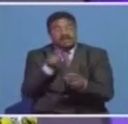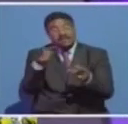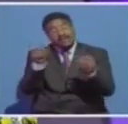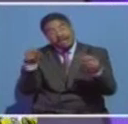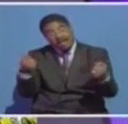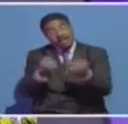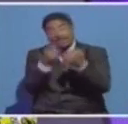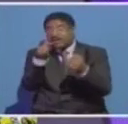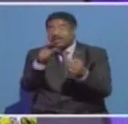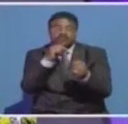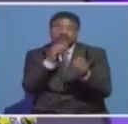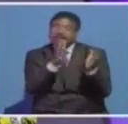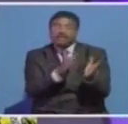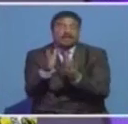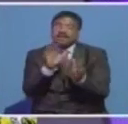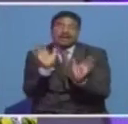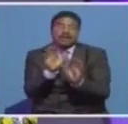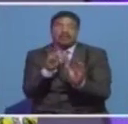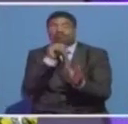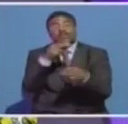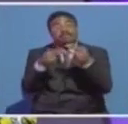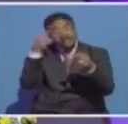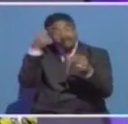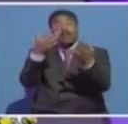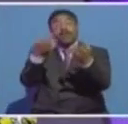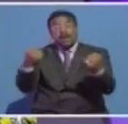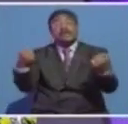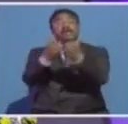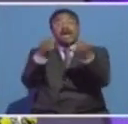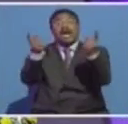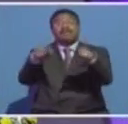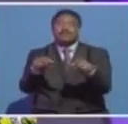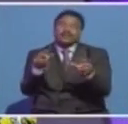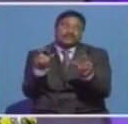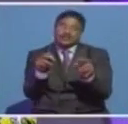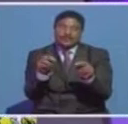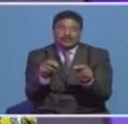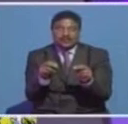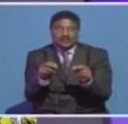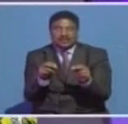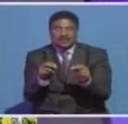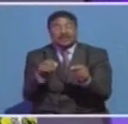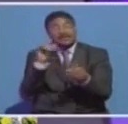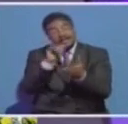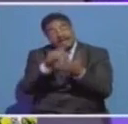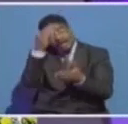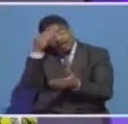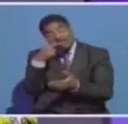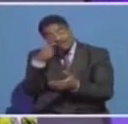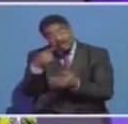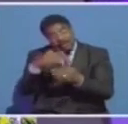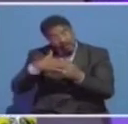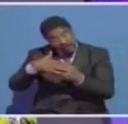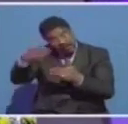It's not planned for. You don't want it to happen. It happens because it is an accident. And that's why we're saying that going forward we need